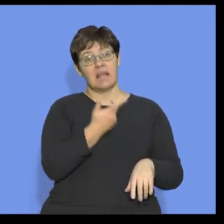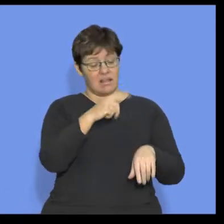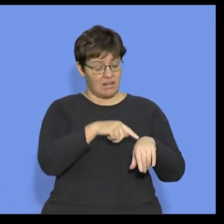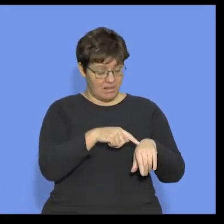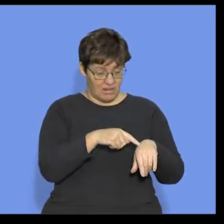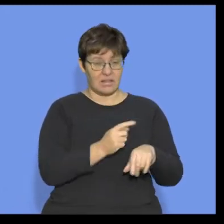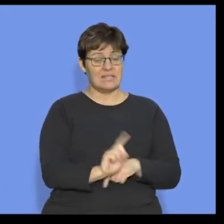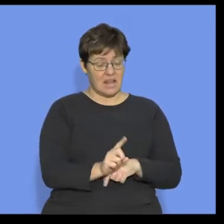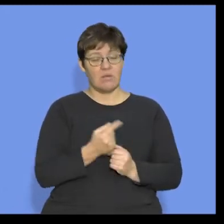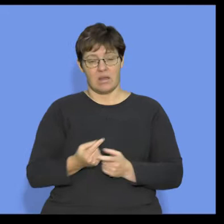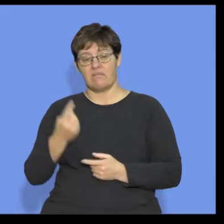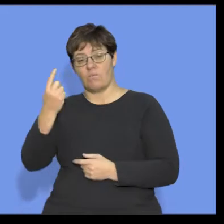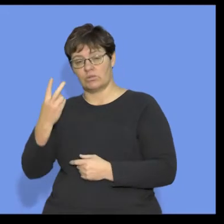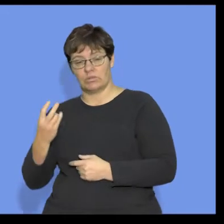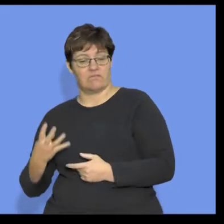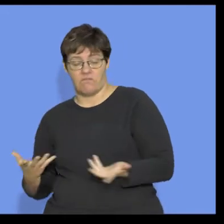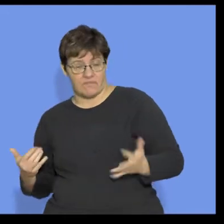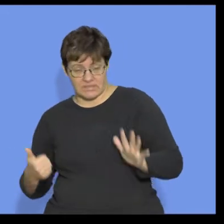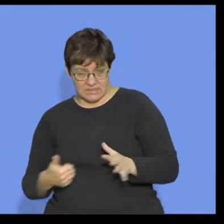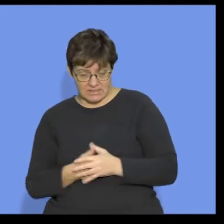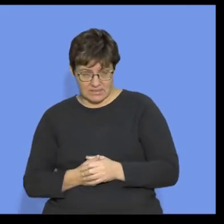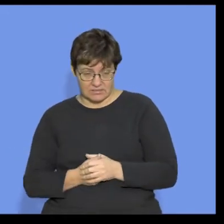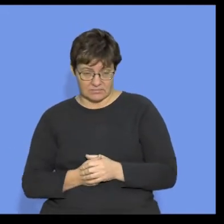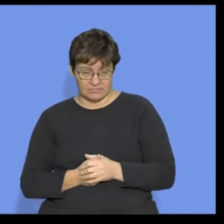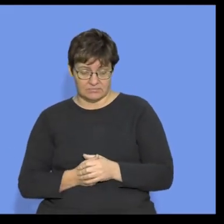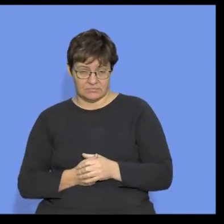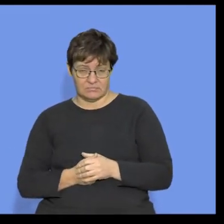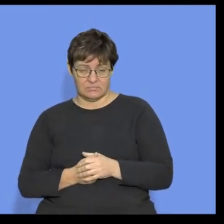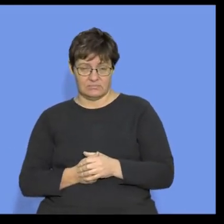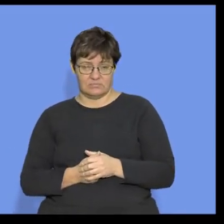give us, if we get tail, a die can give us